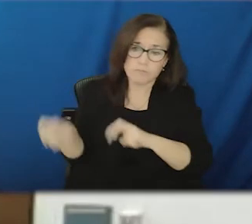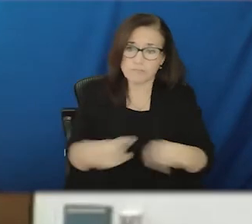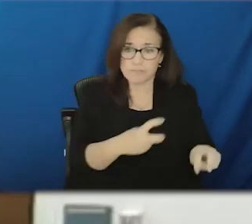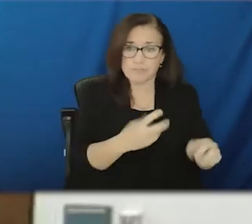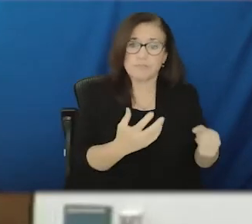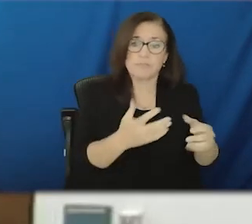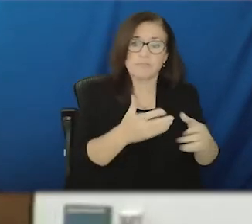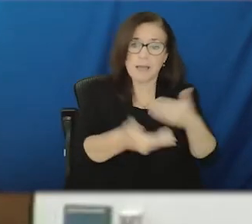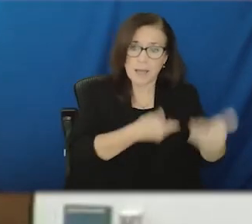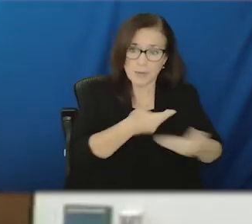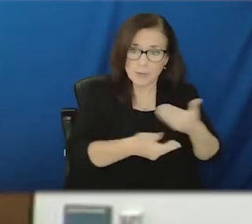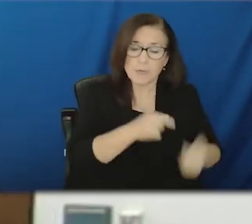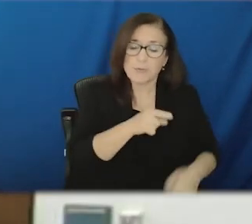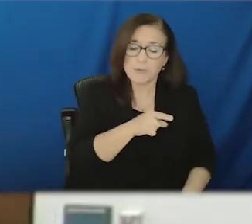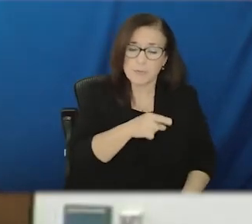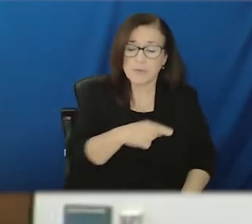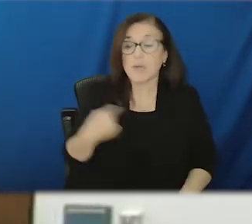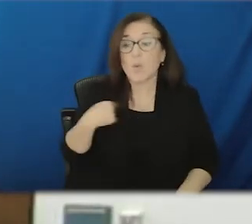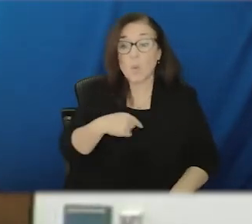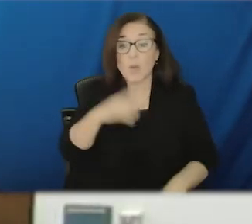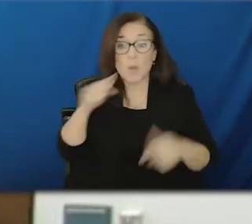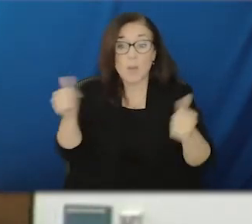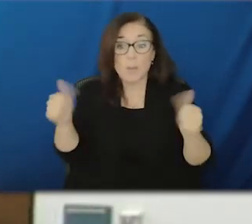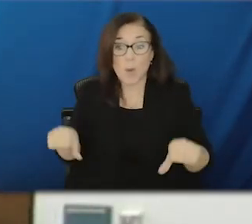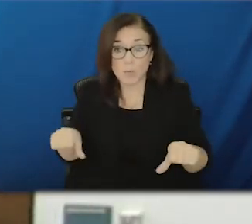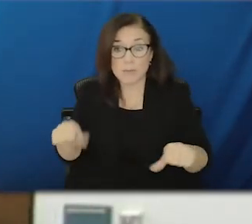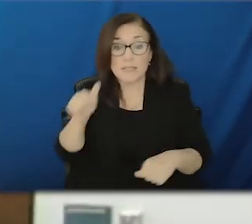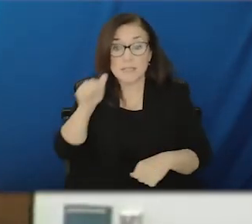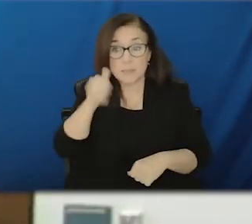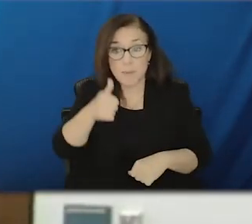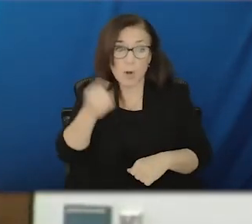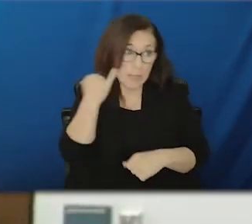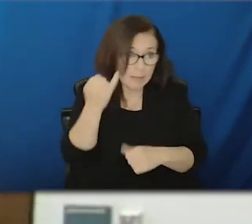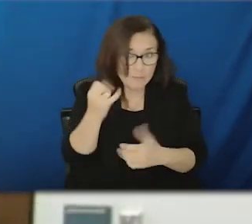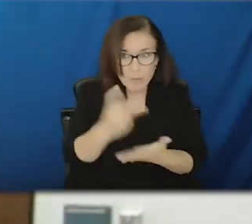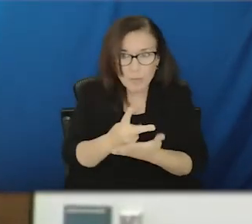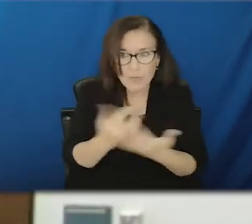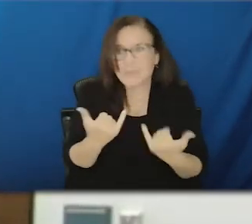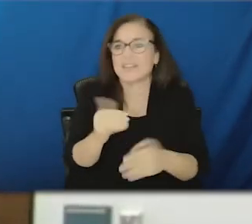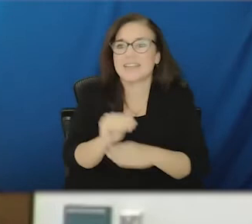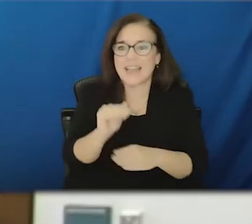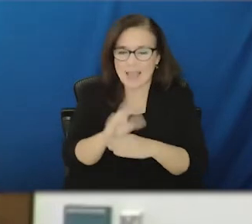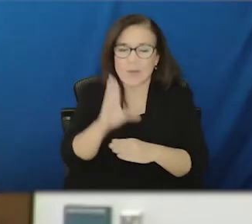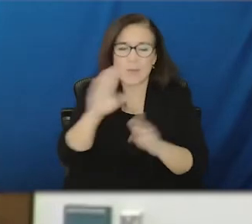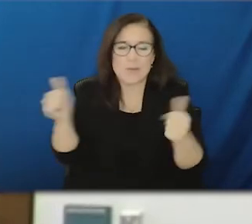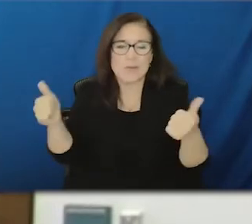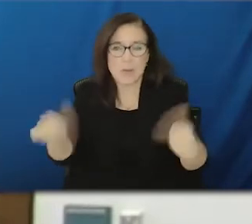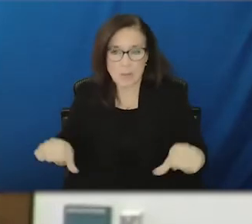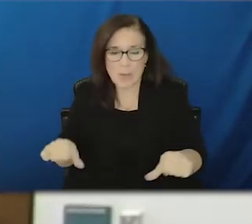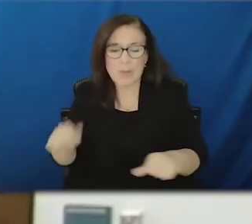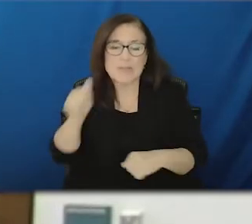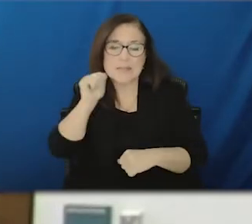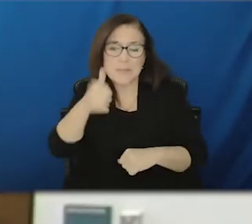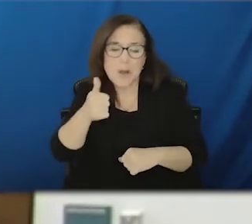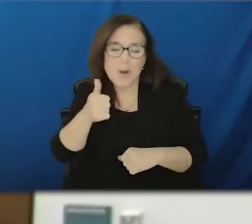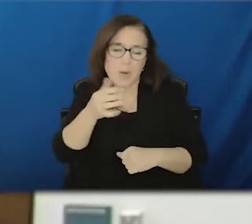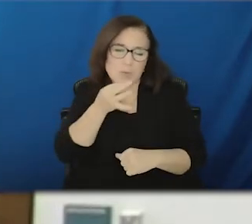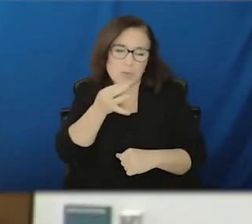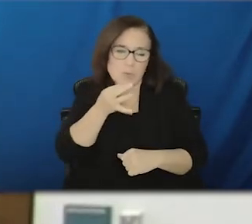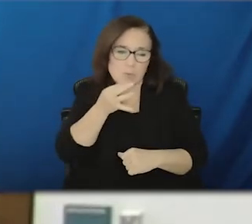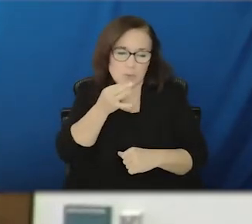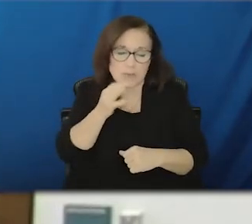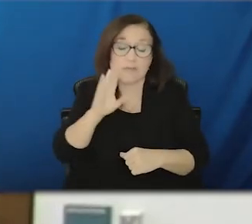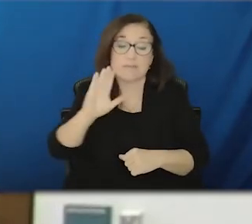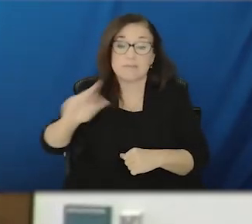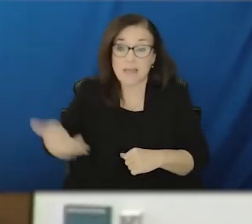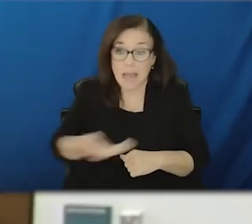post it tomorrow, pending approval tonight. So we will post the position very soon and get it hired and get